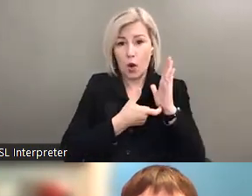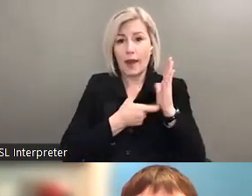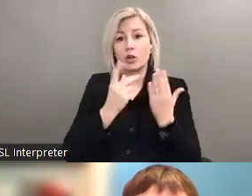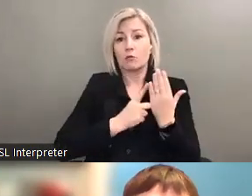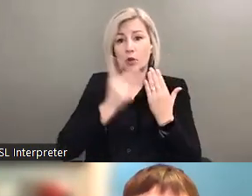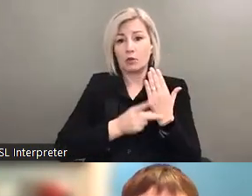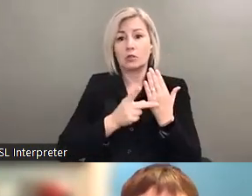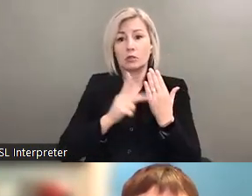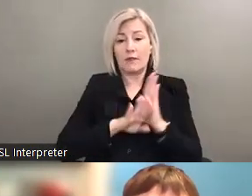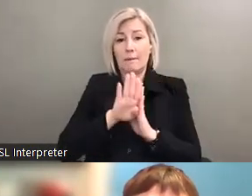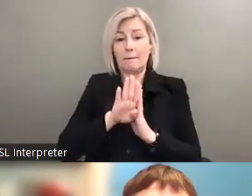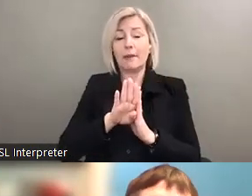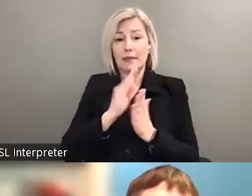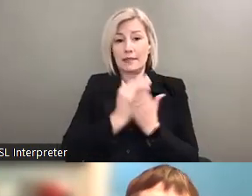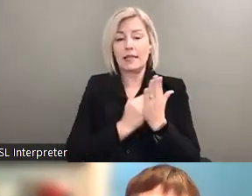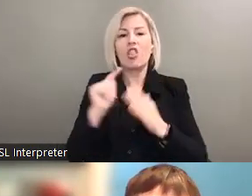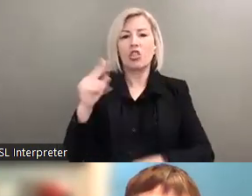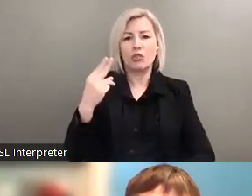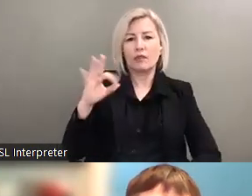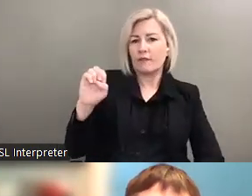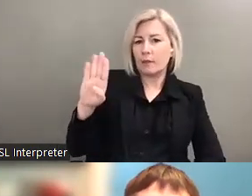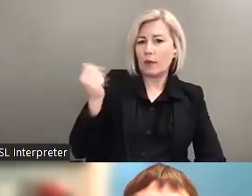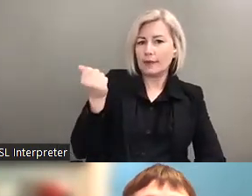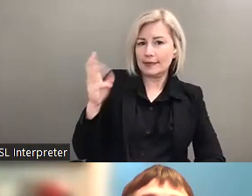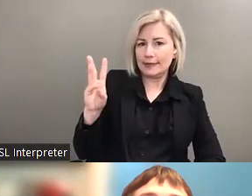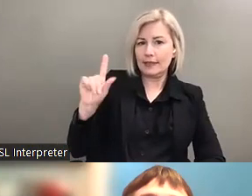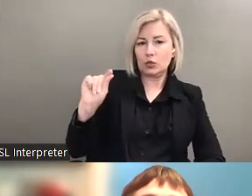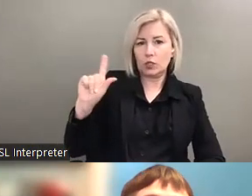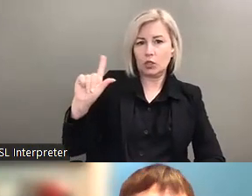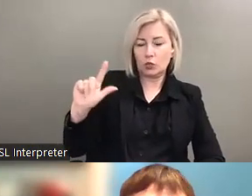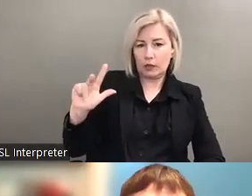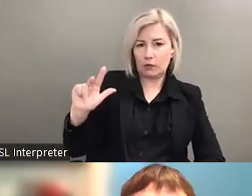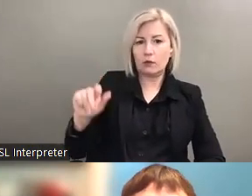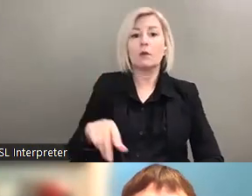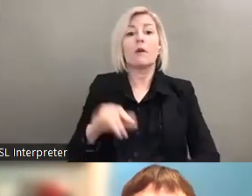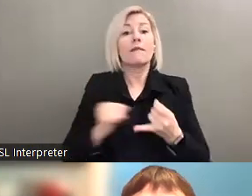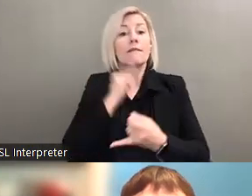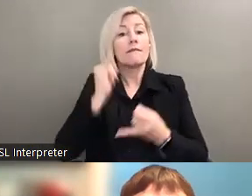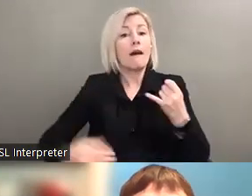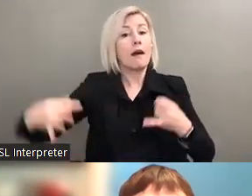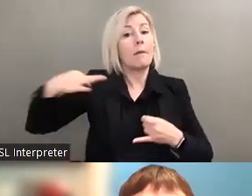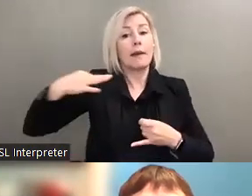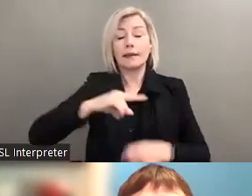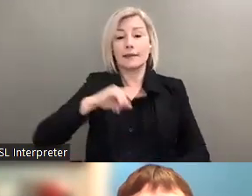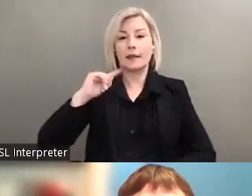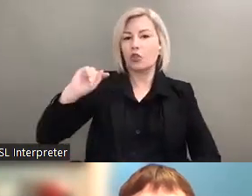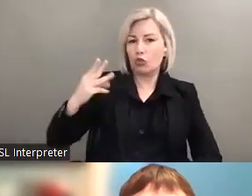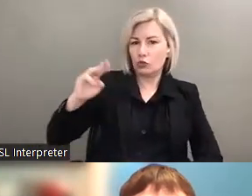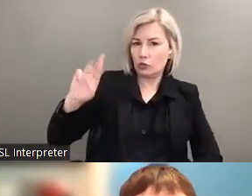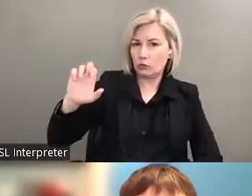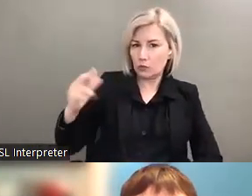is Thursday, February 16th of 2023. The final application deadline is Thursday, March